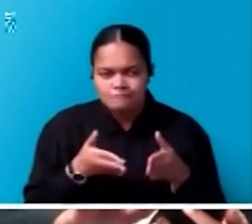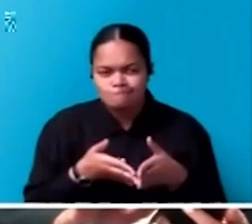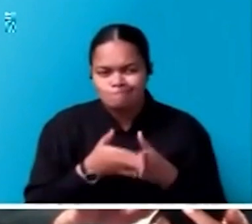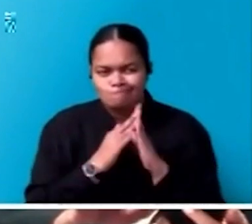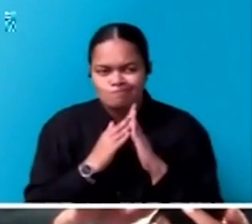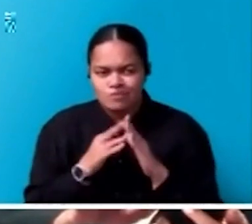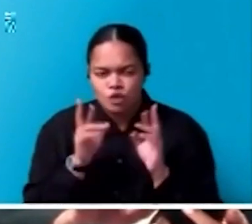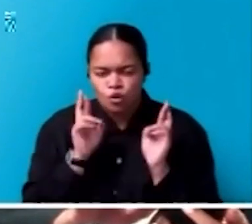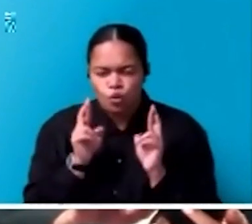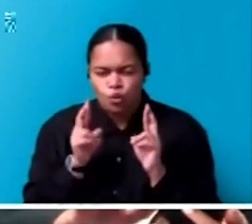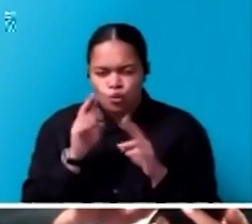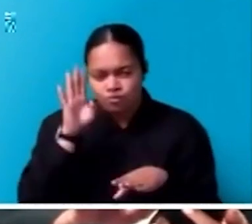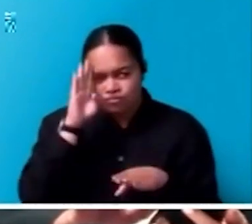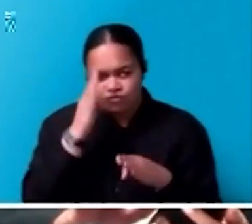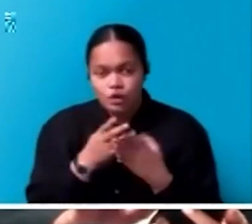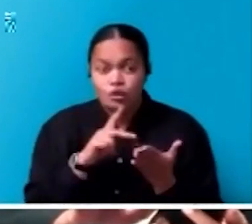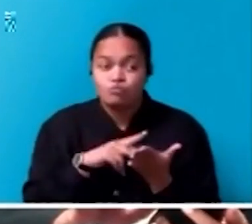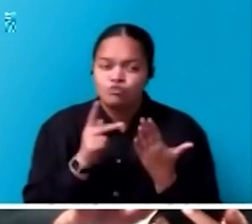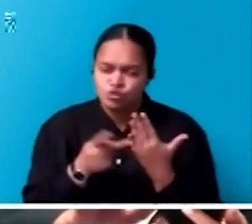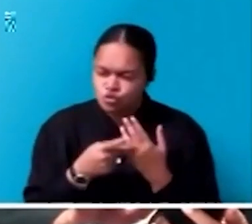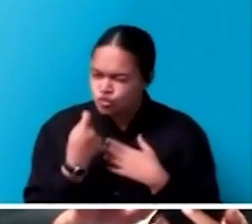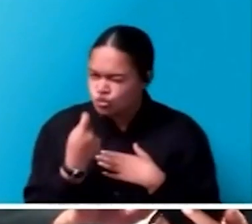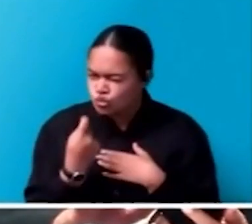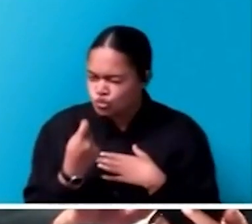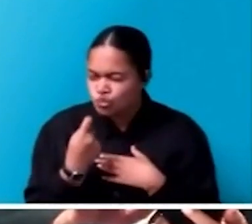hopefully a project very soon